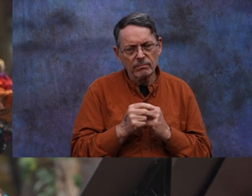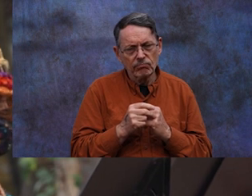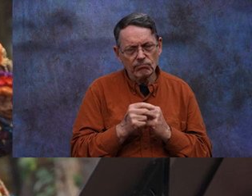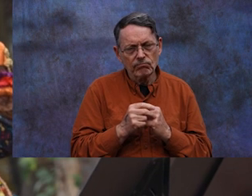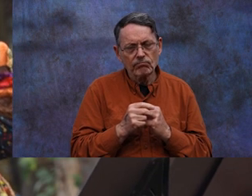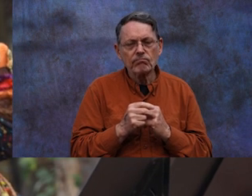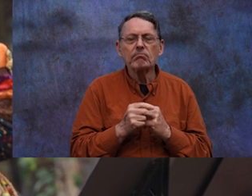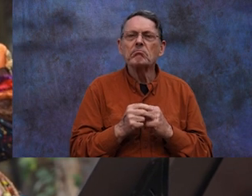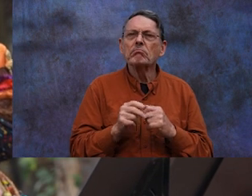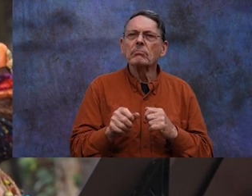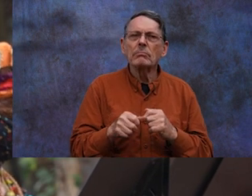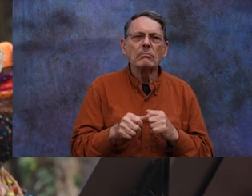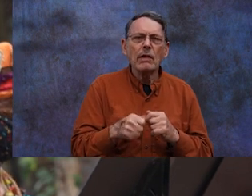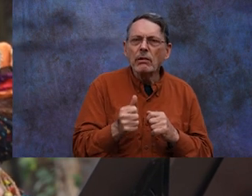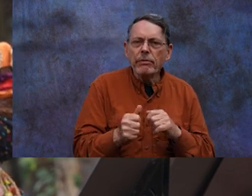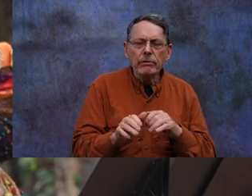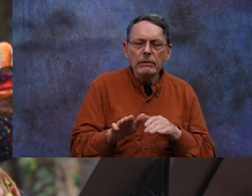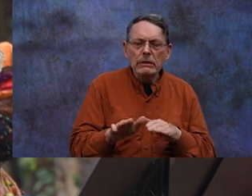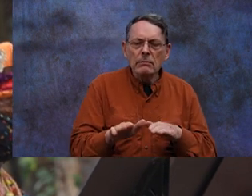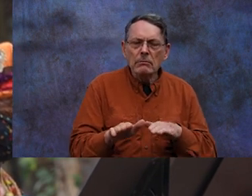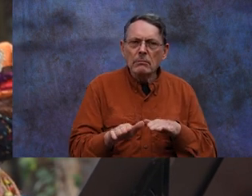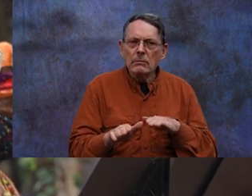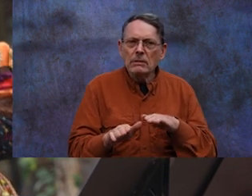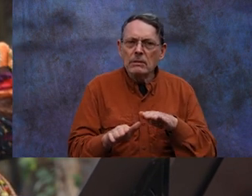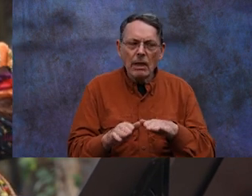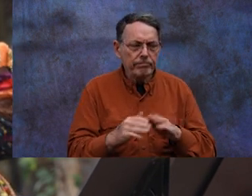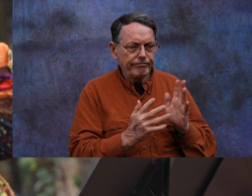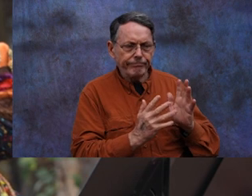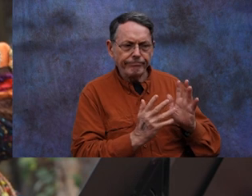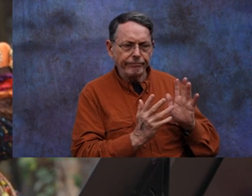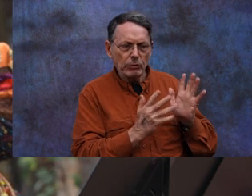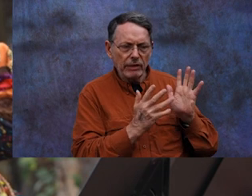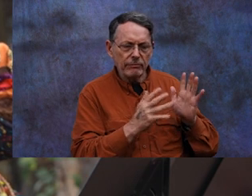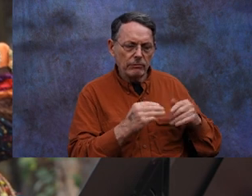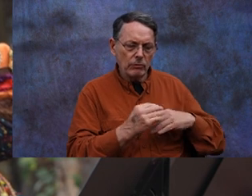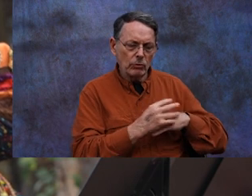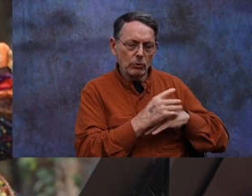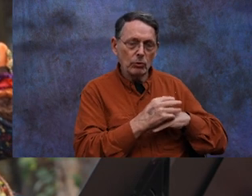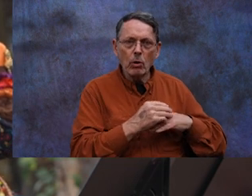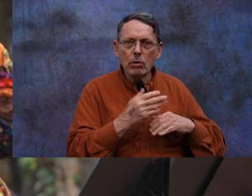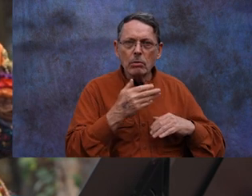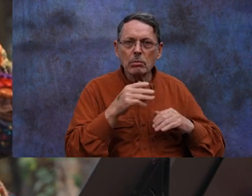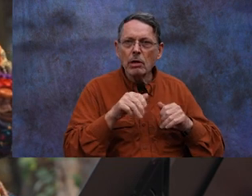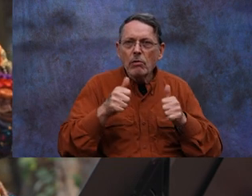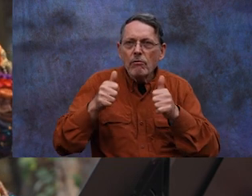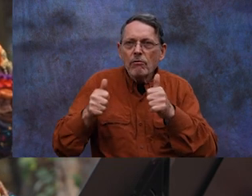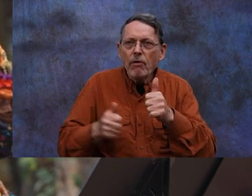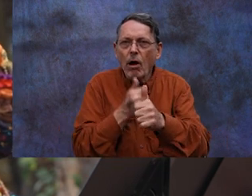And you take another step, drawn away from the shore and toward that fragrant smell.